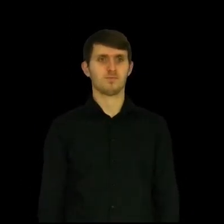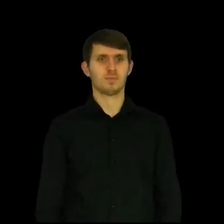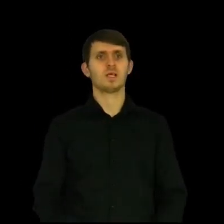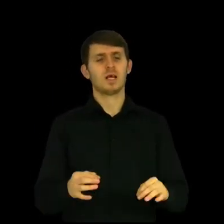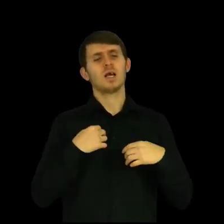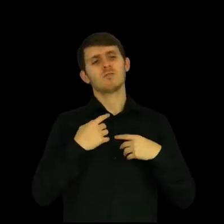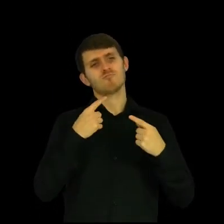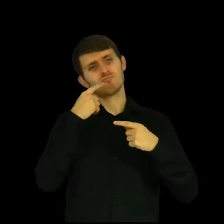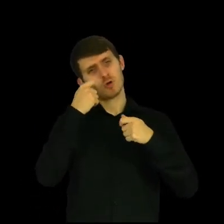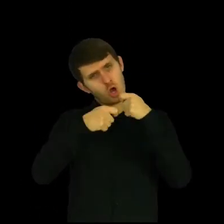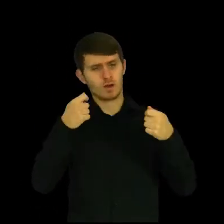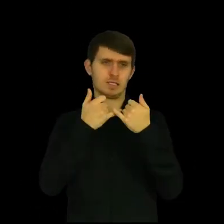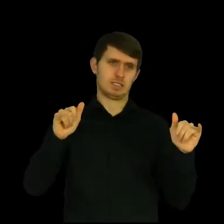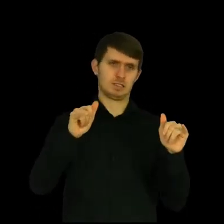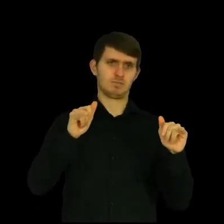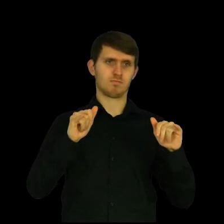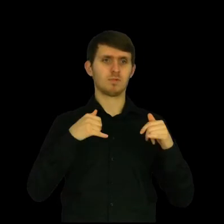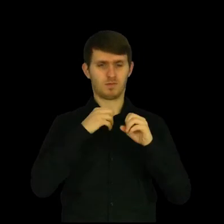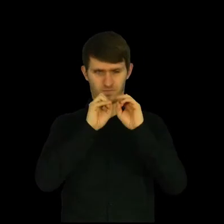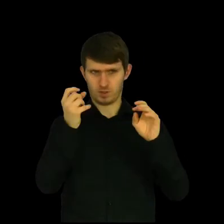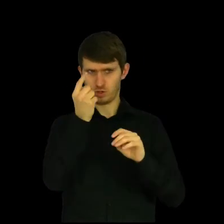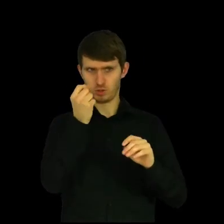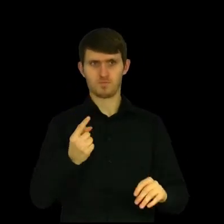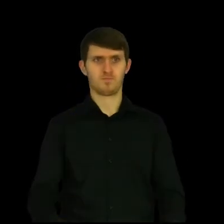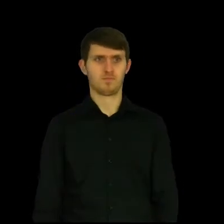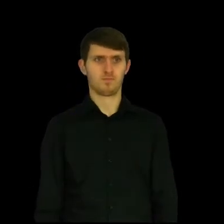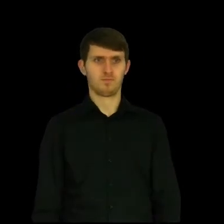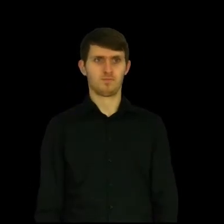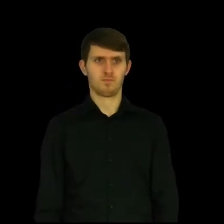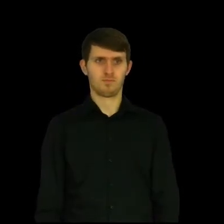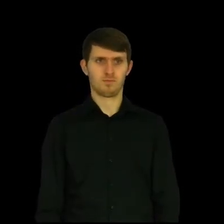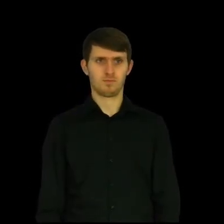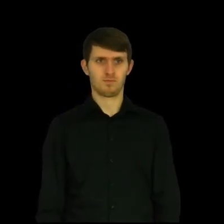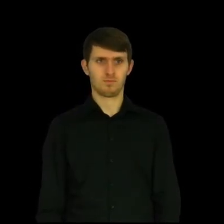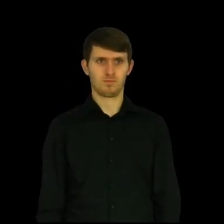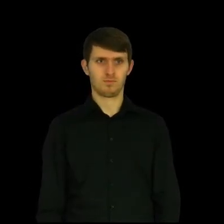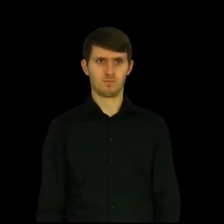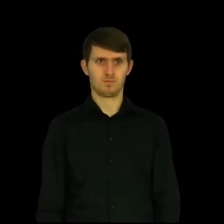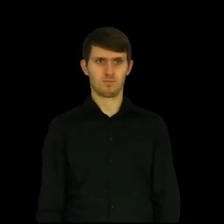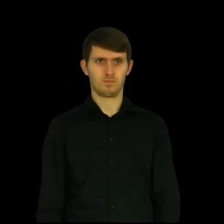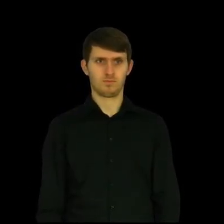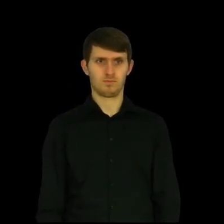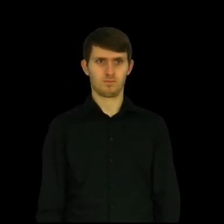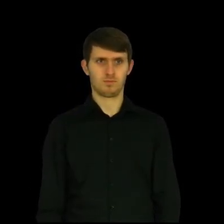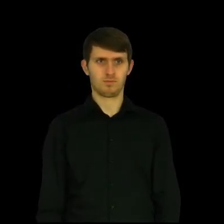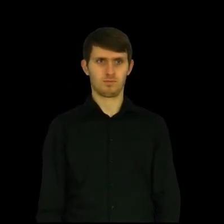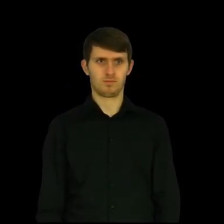24. But there's even other ways of thinking about this. So let me clear this up a little bit. So let me clear